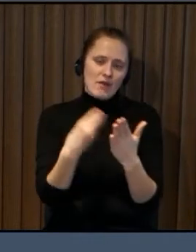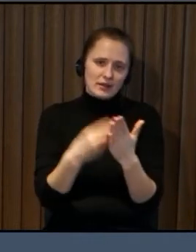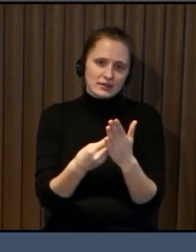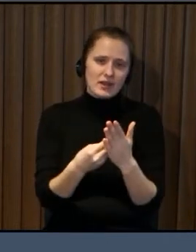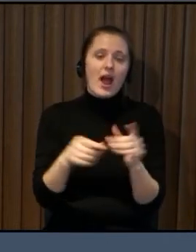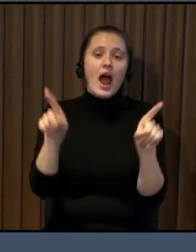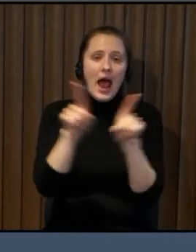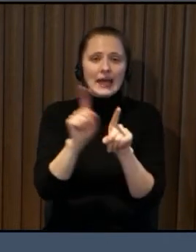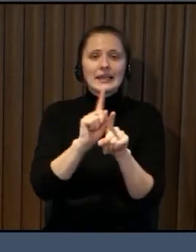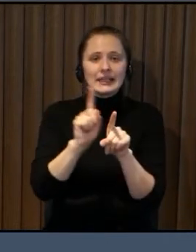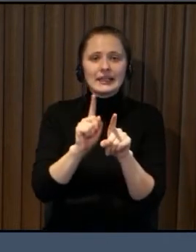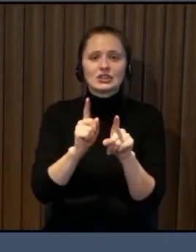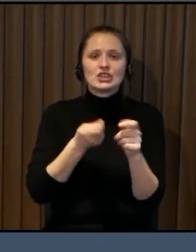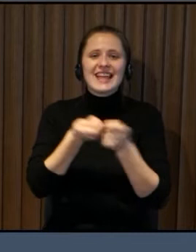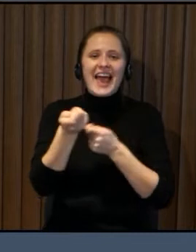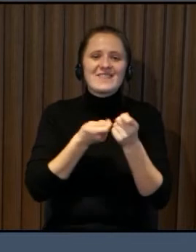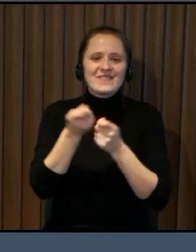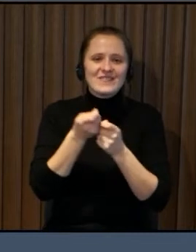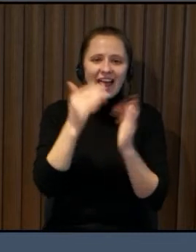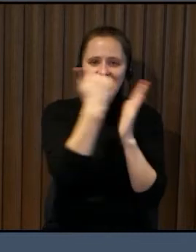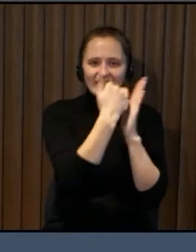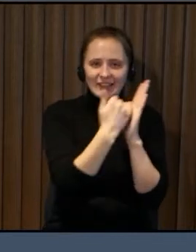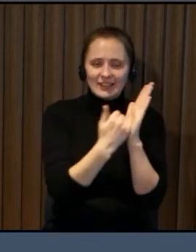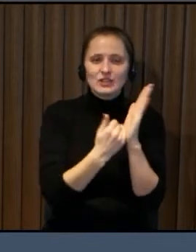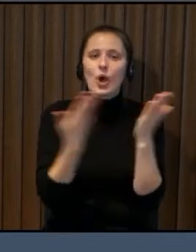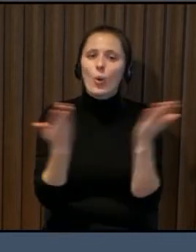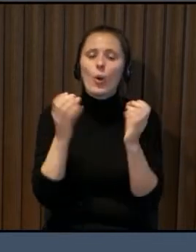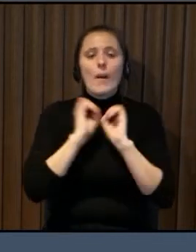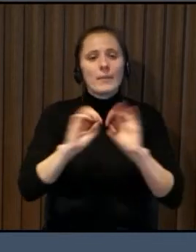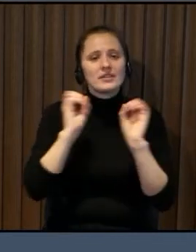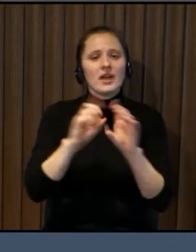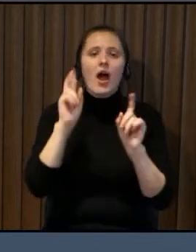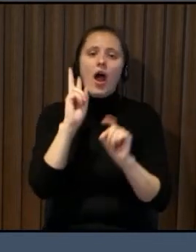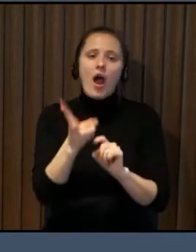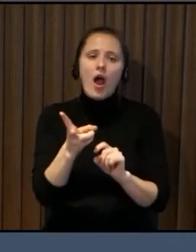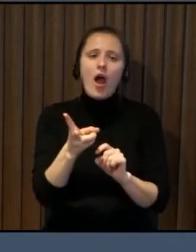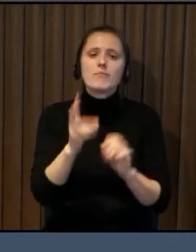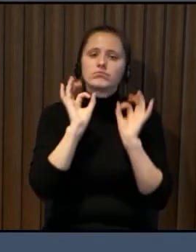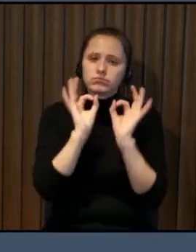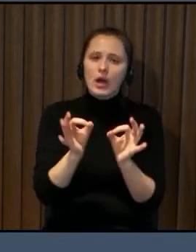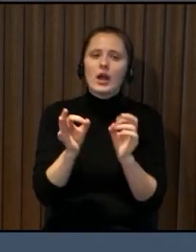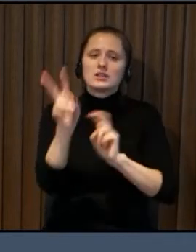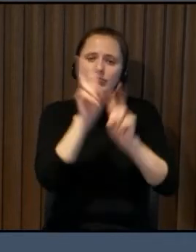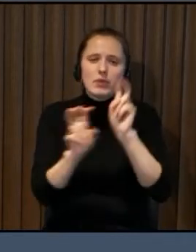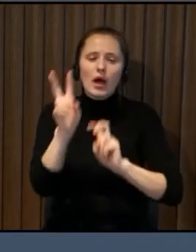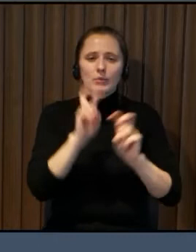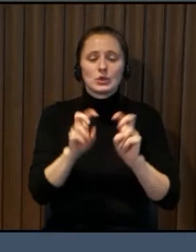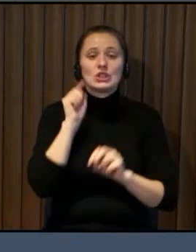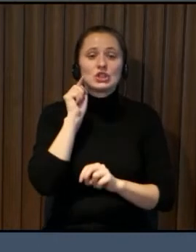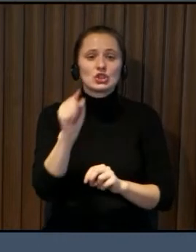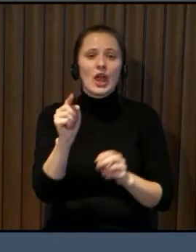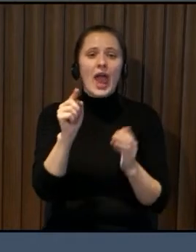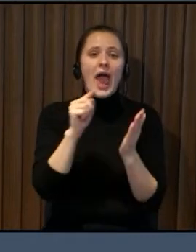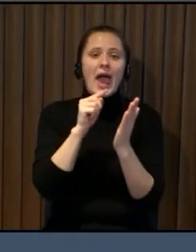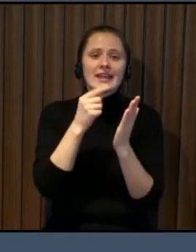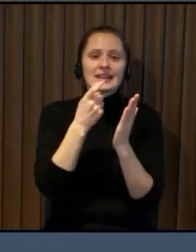quality of this site. So VARAM and the Ministry of Environment have developed these principles